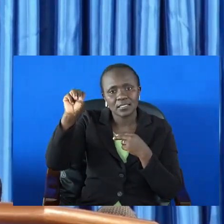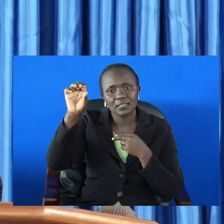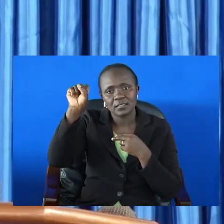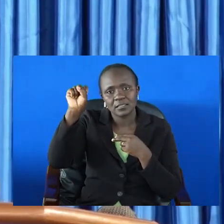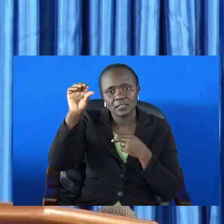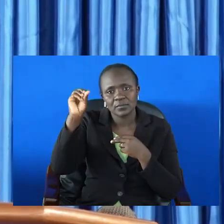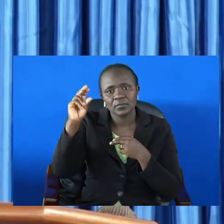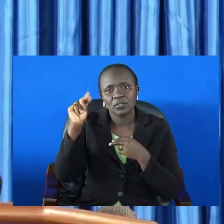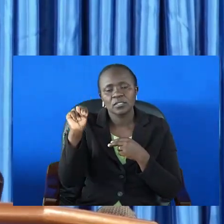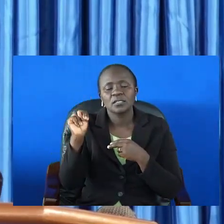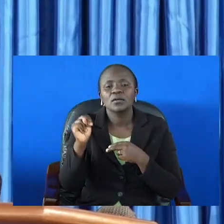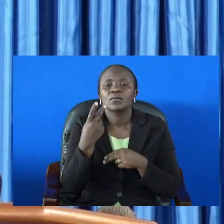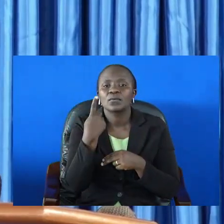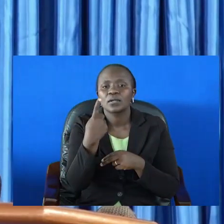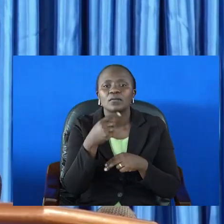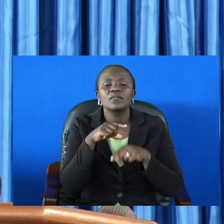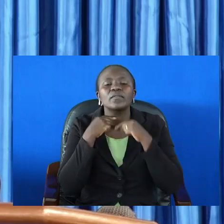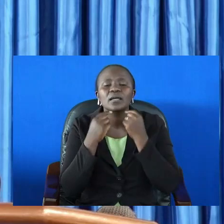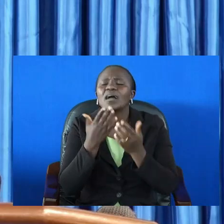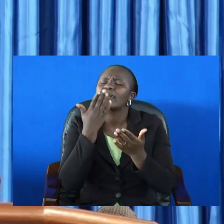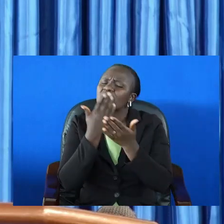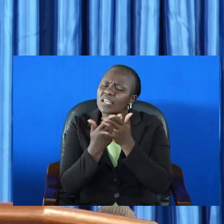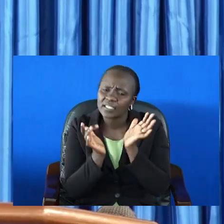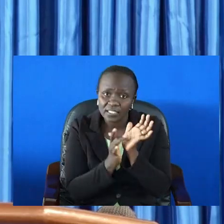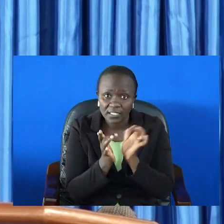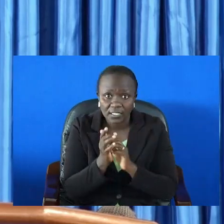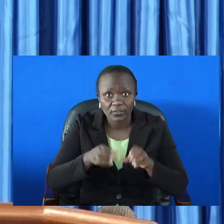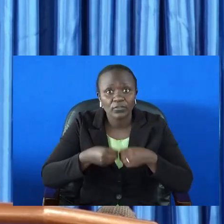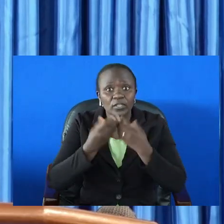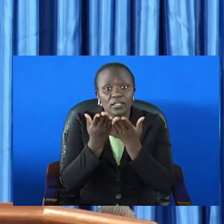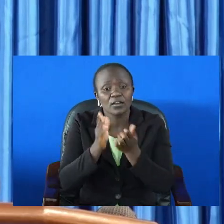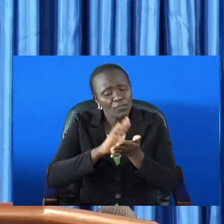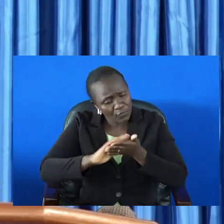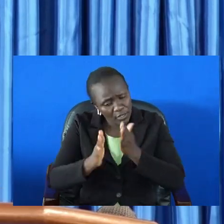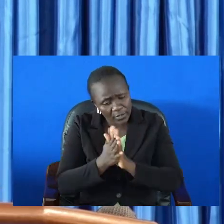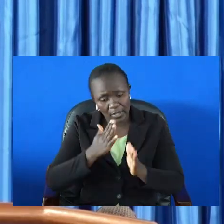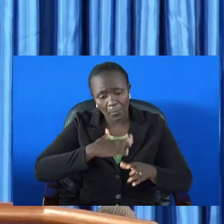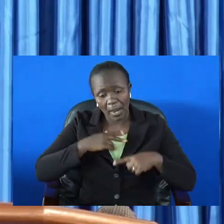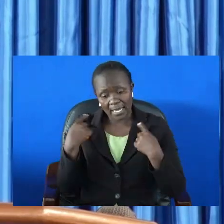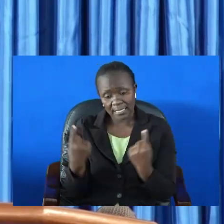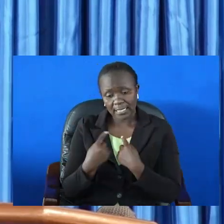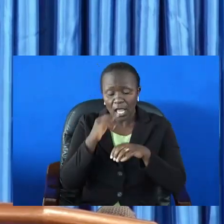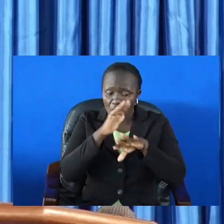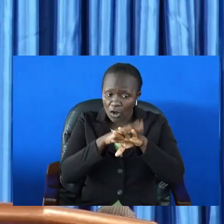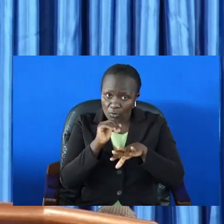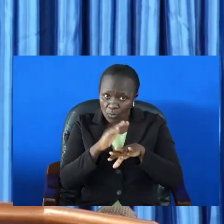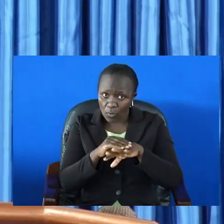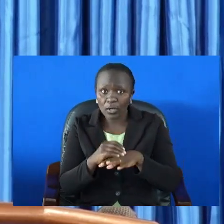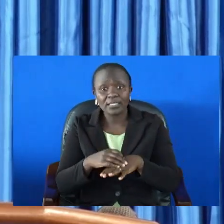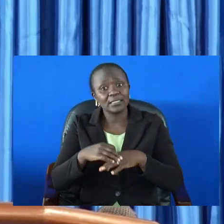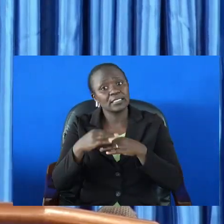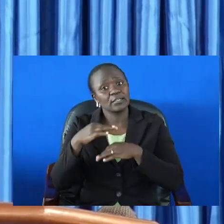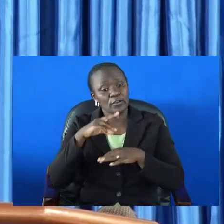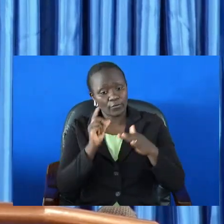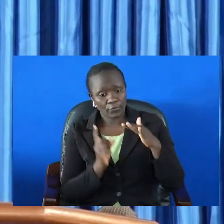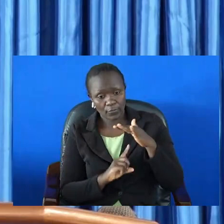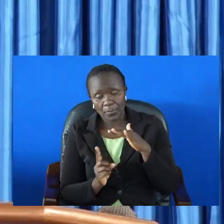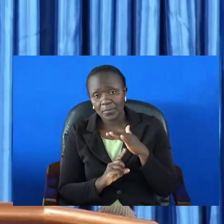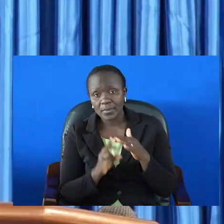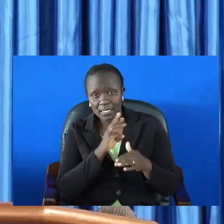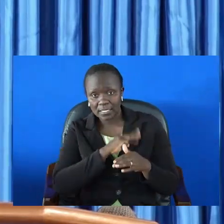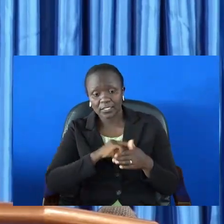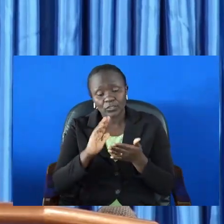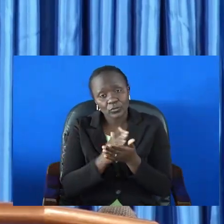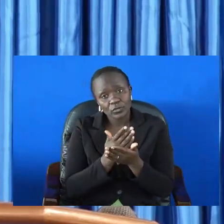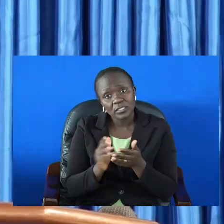AIC Fellowship. I thank Jesus for forgiving me my sin and calling me to this noble ministry to share together